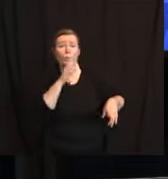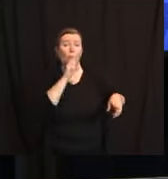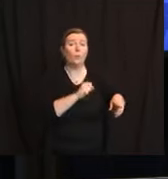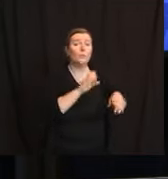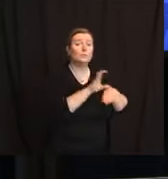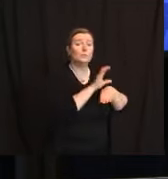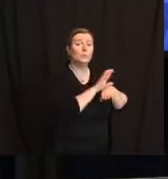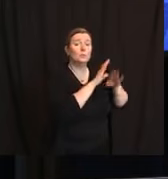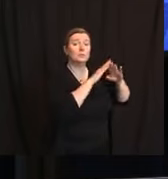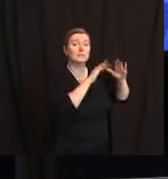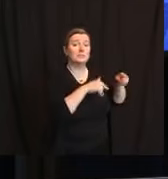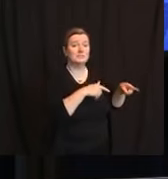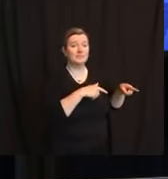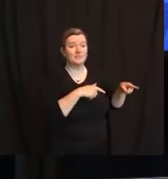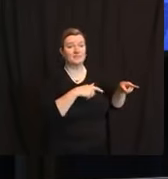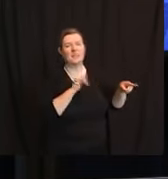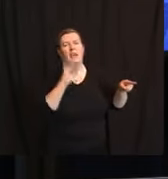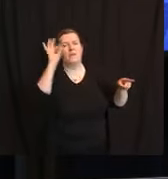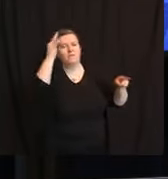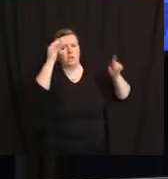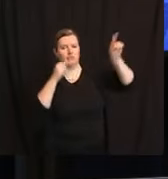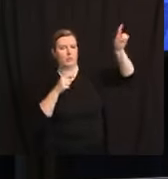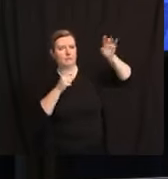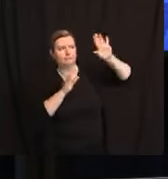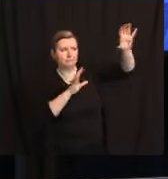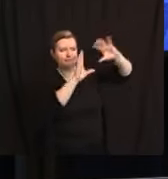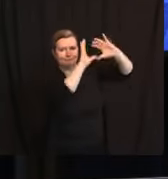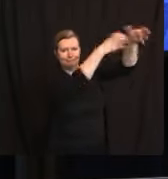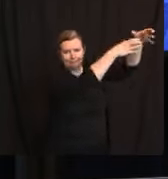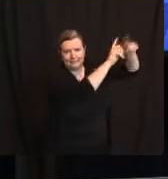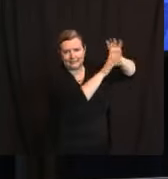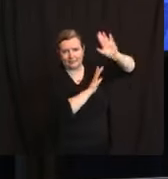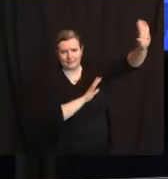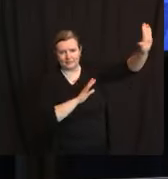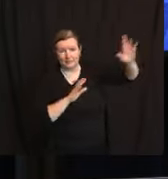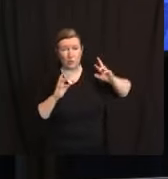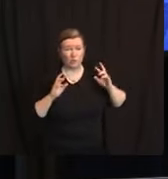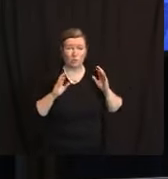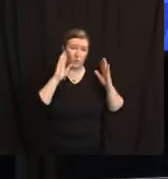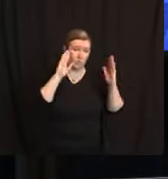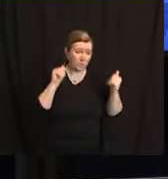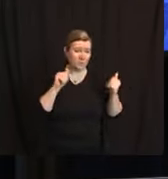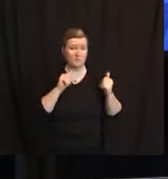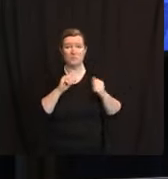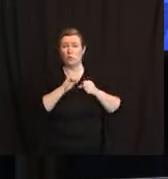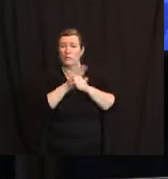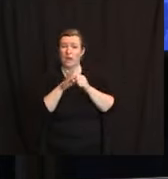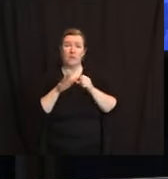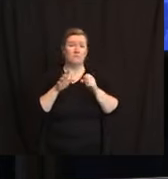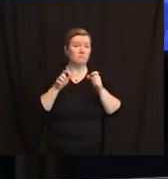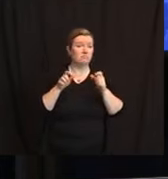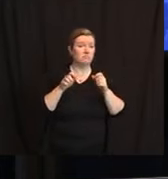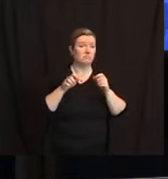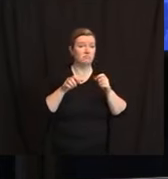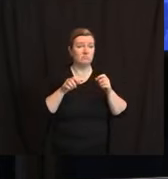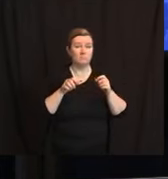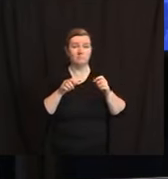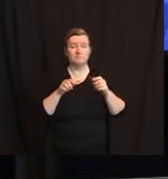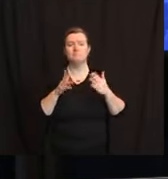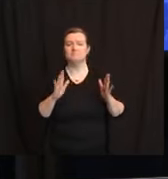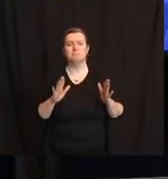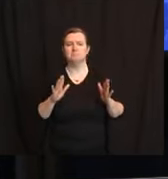that's got to be a federal solution in the end. And I'm hoping that one benefit that comes out of this is that we've never heard anybody in Congress or anywhere else talk about